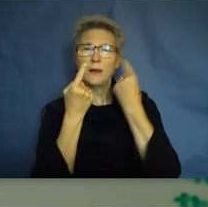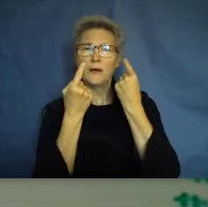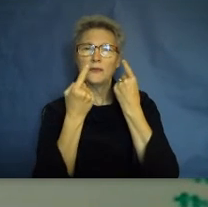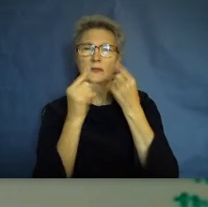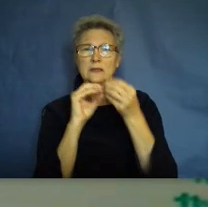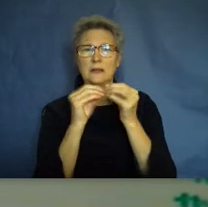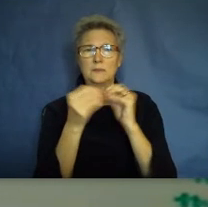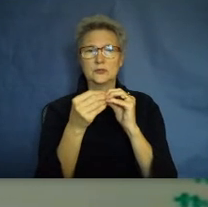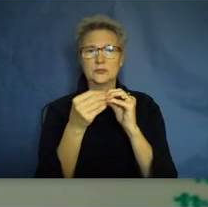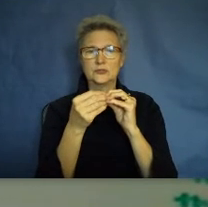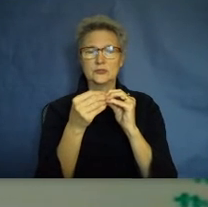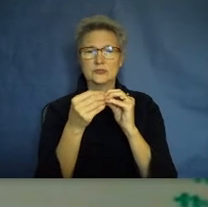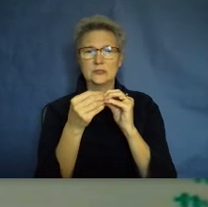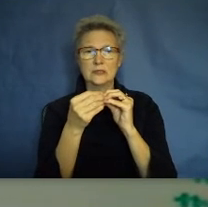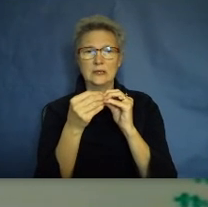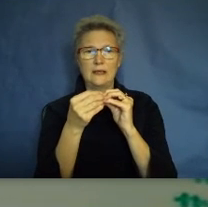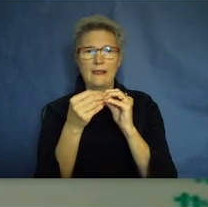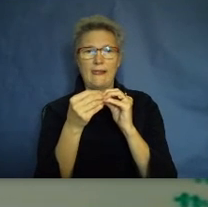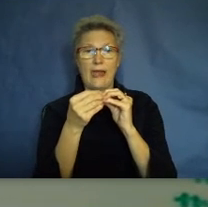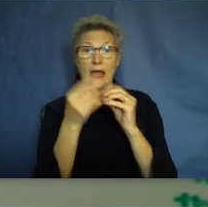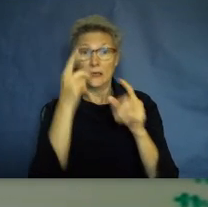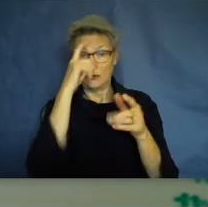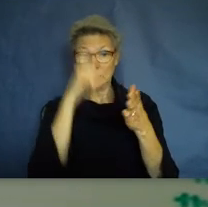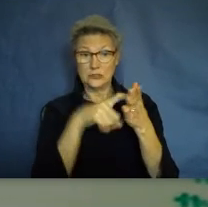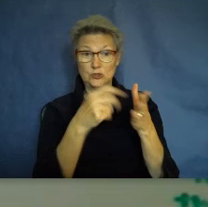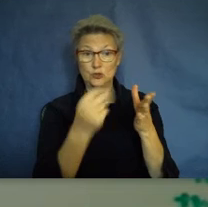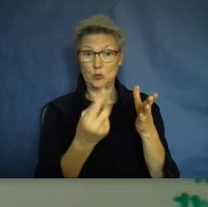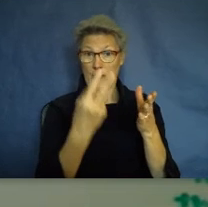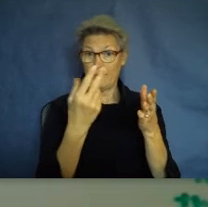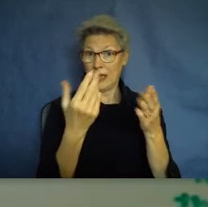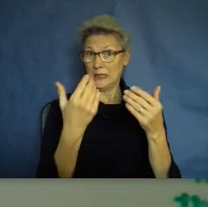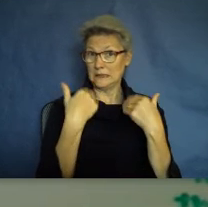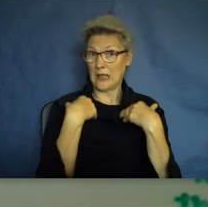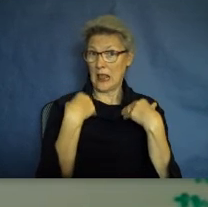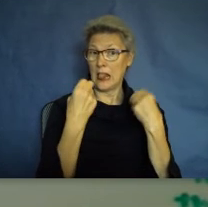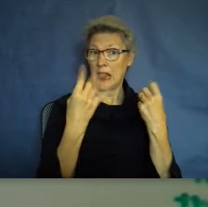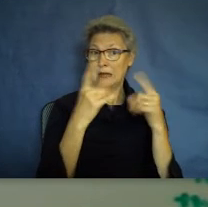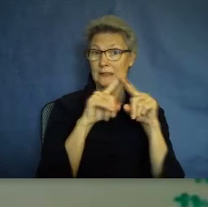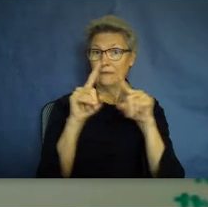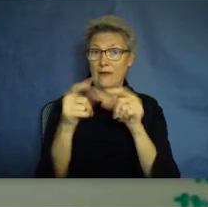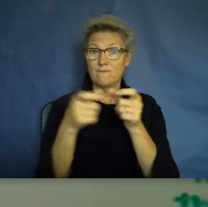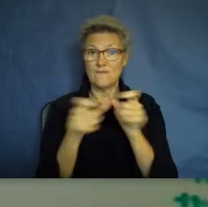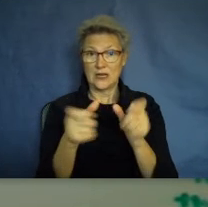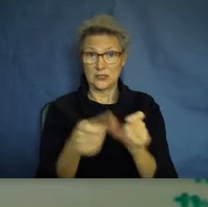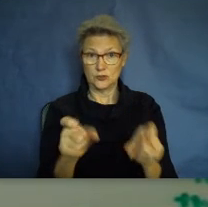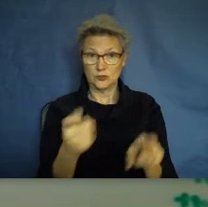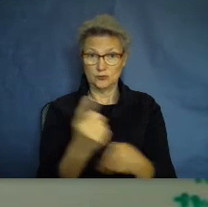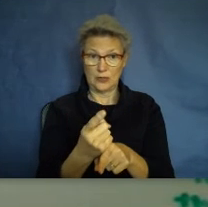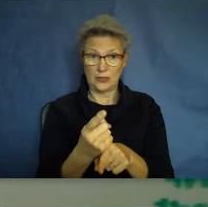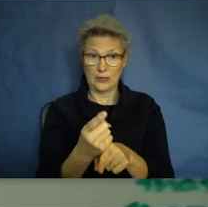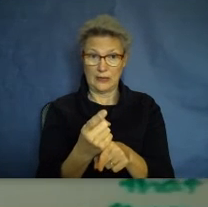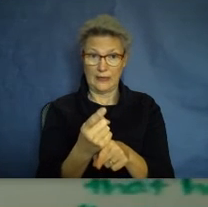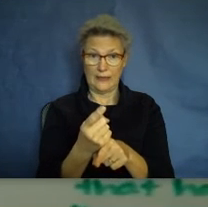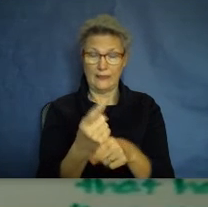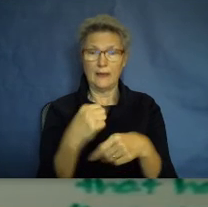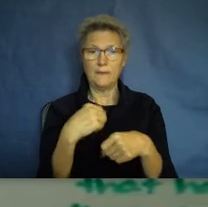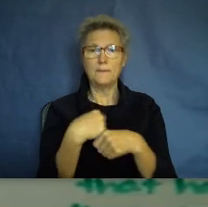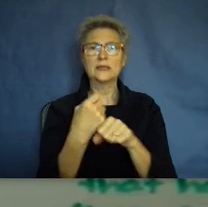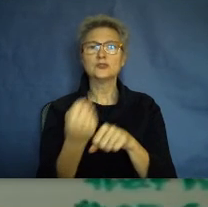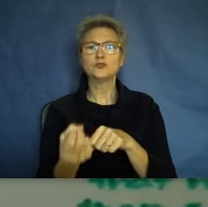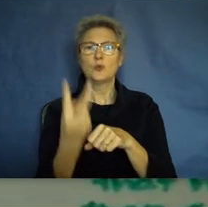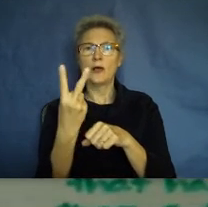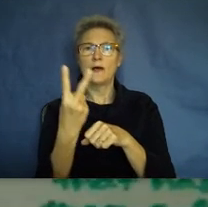little bit more. I'm noticing that 12 has a lot of different factors, right? That makes 12